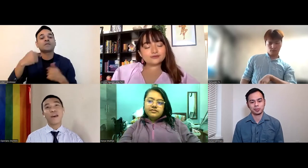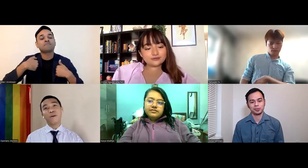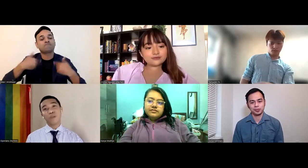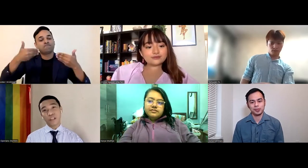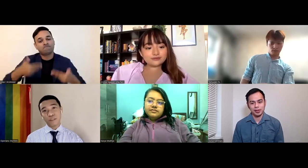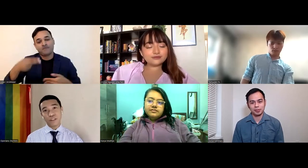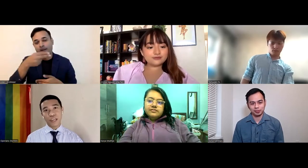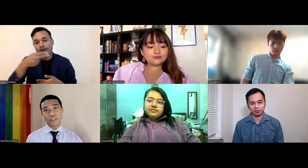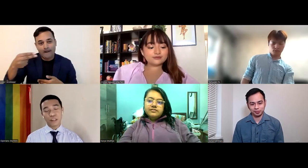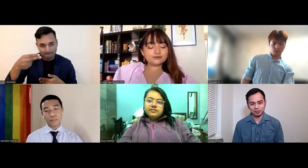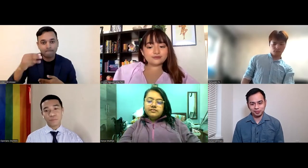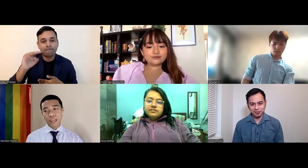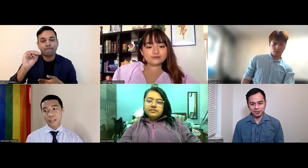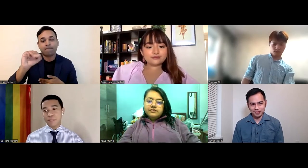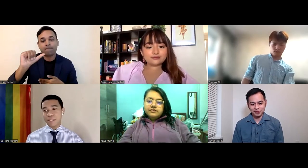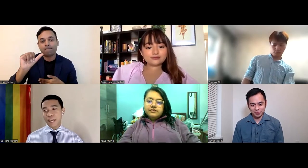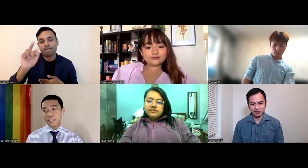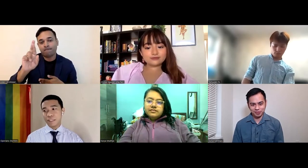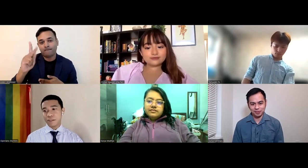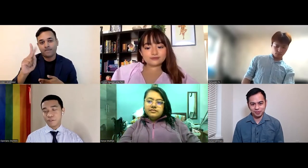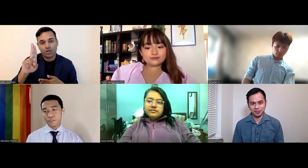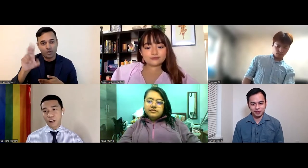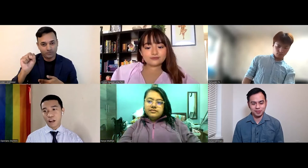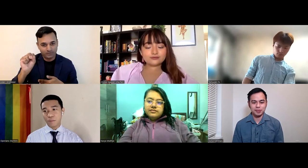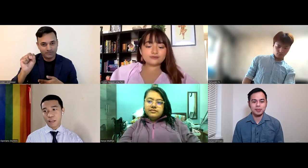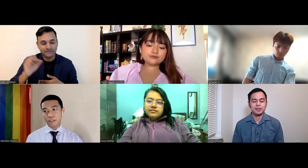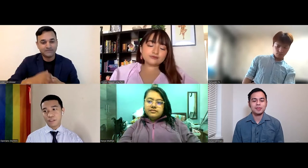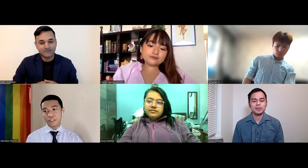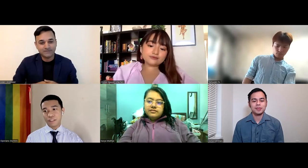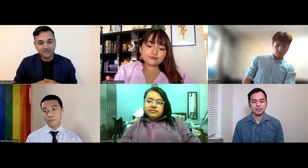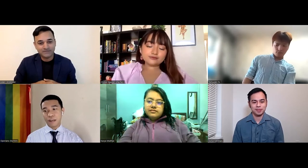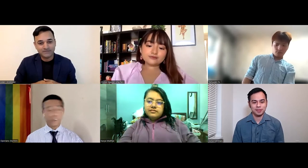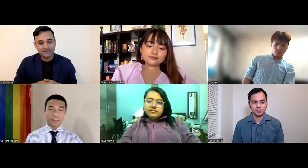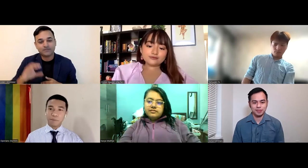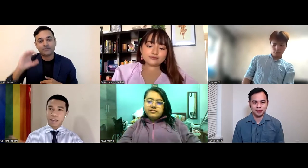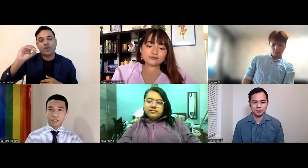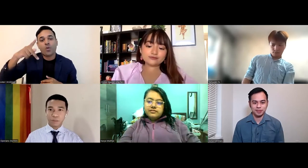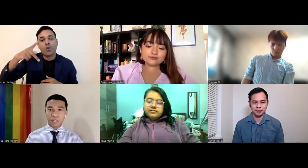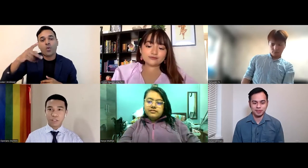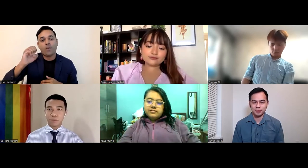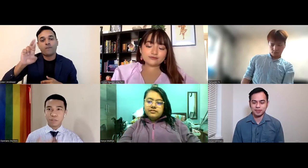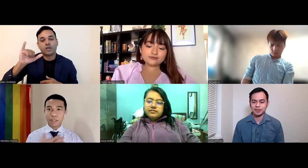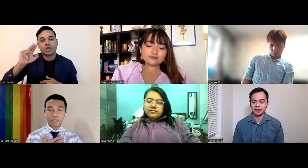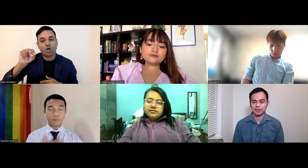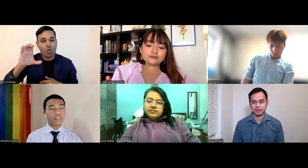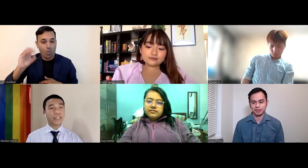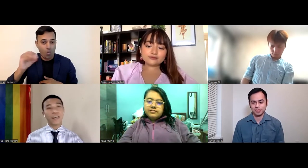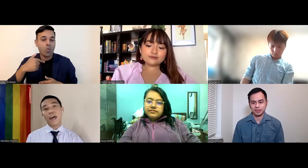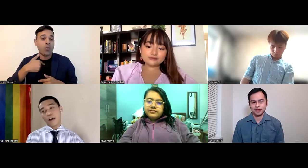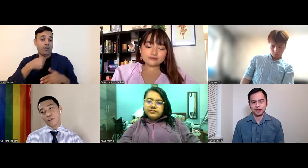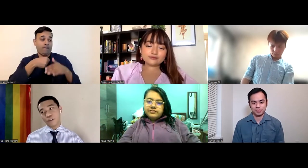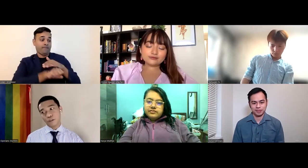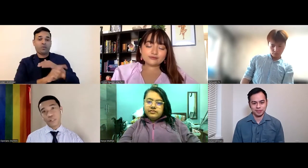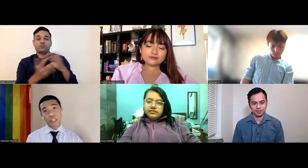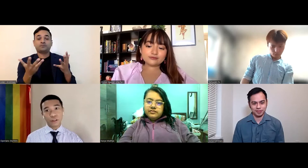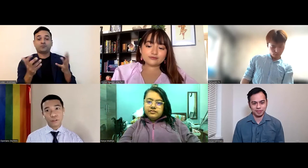discrimination when it comes to education, and besides from stigma and discrimination with my disability,